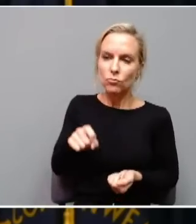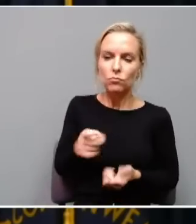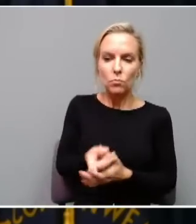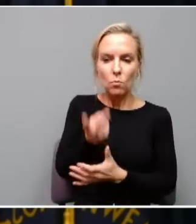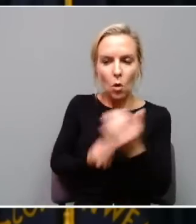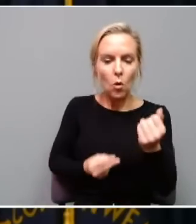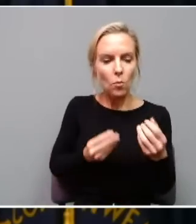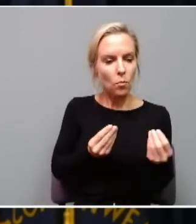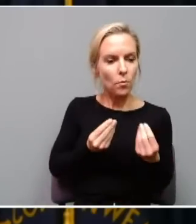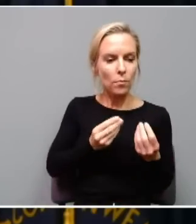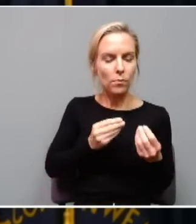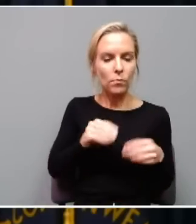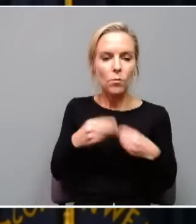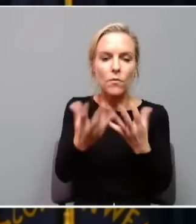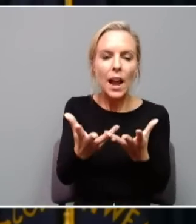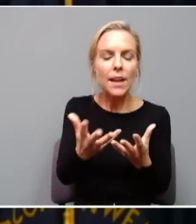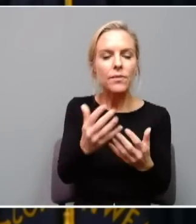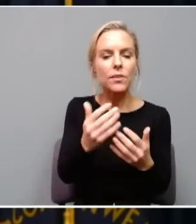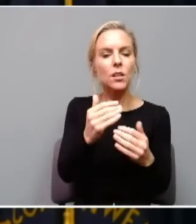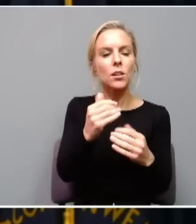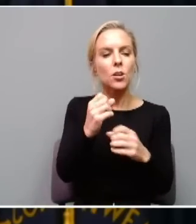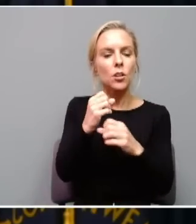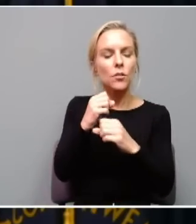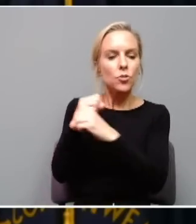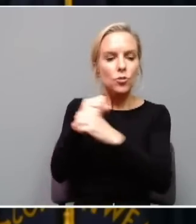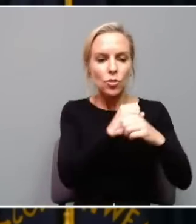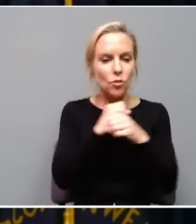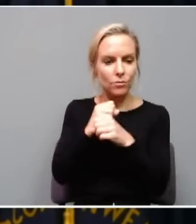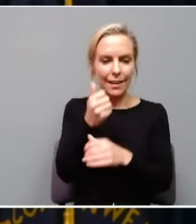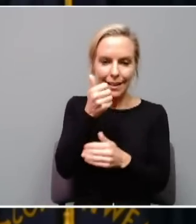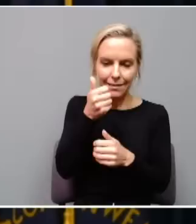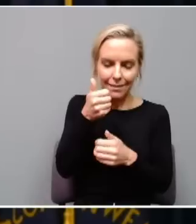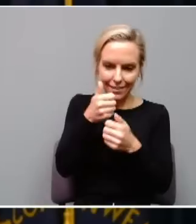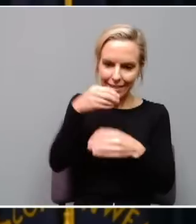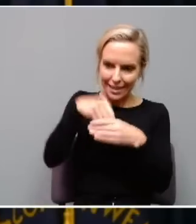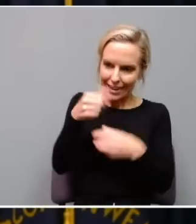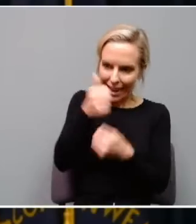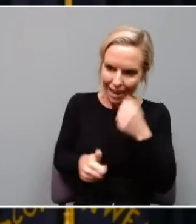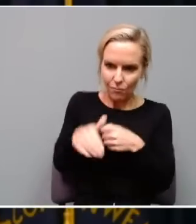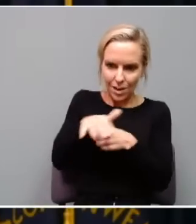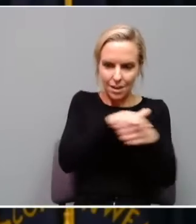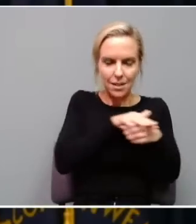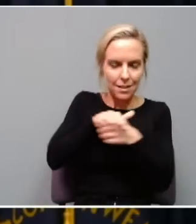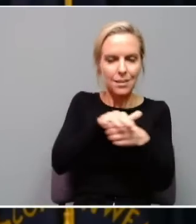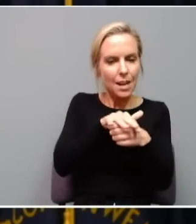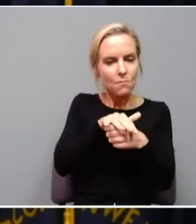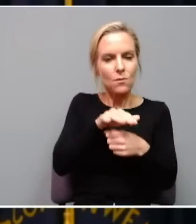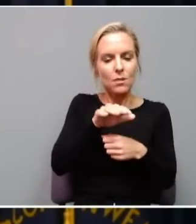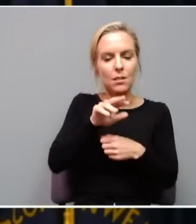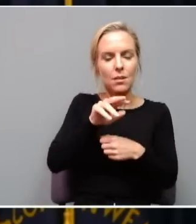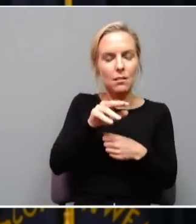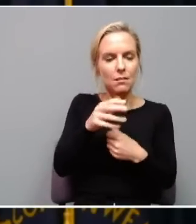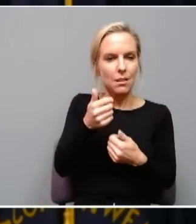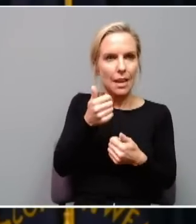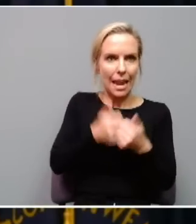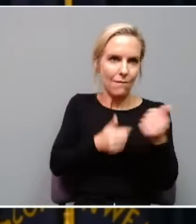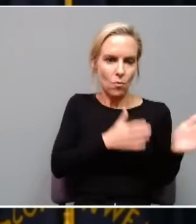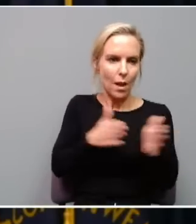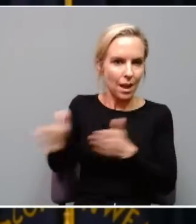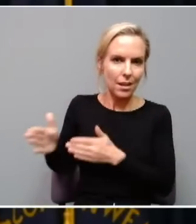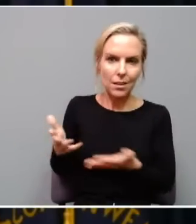provide the type of security in every neighborhood in the right way. And right now we haven't lived